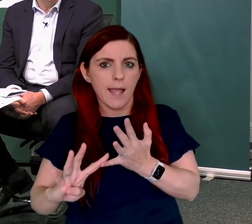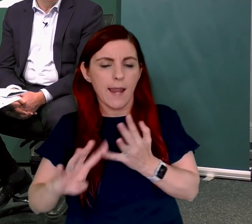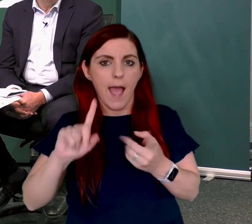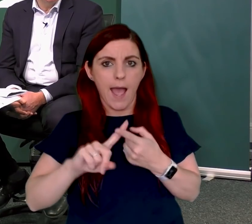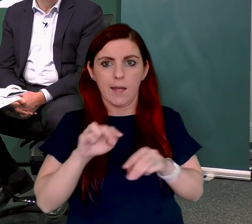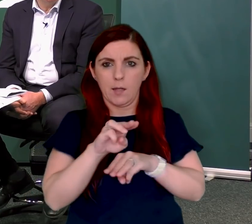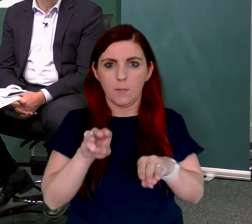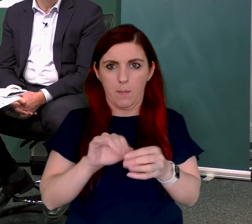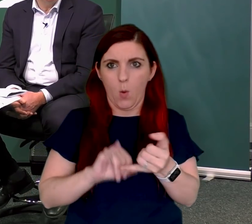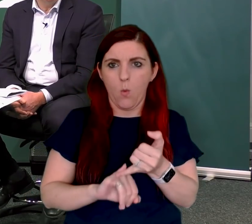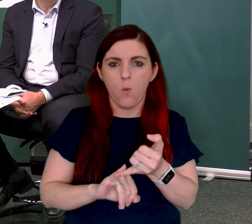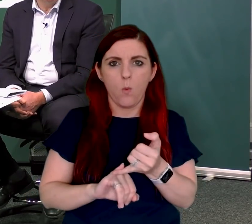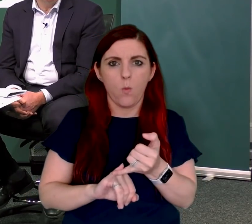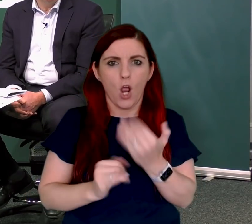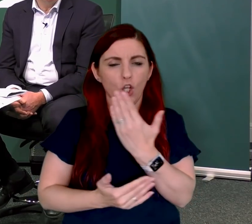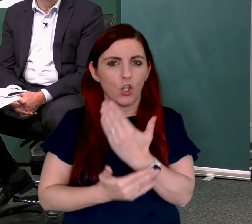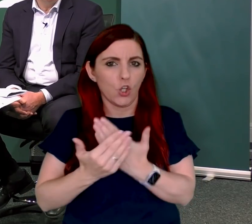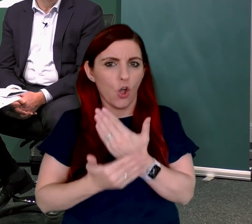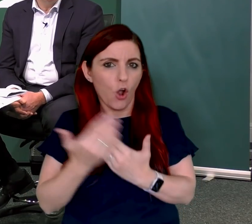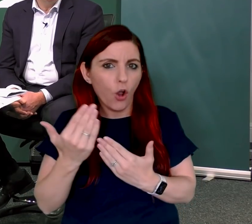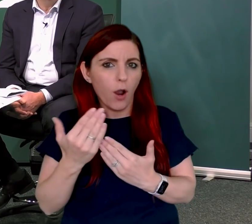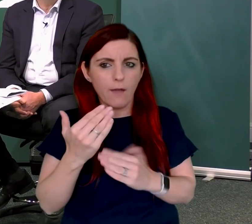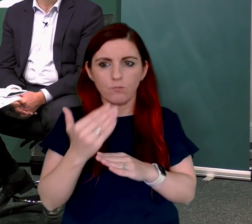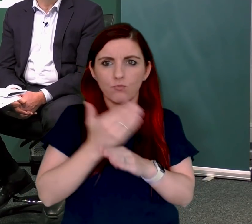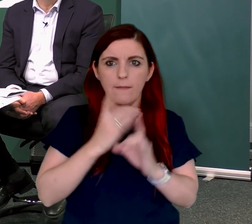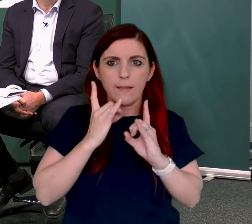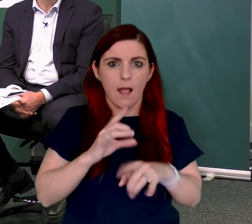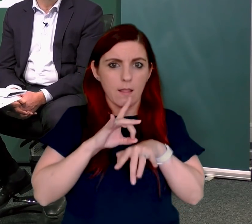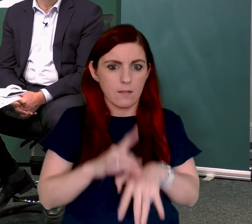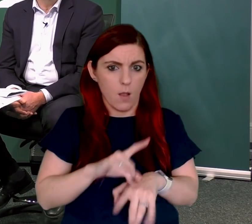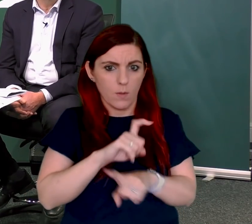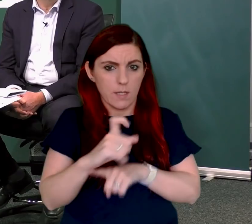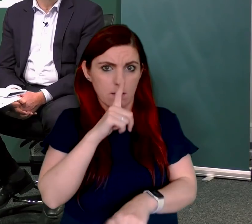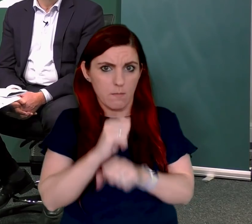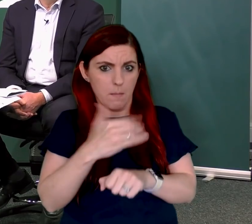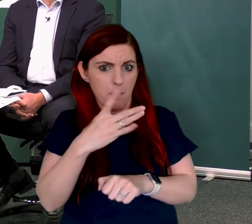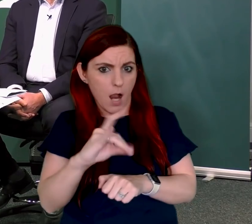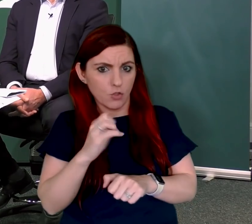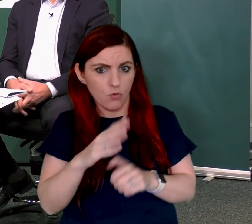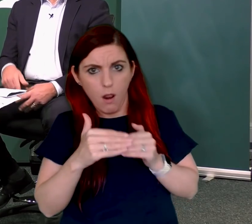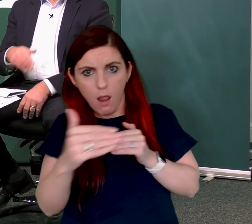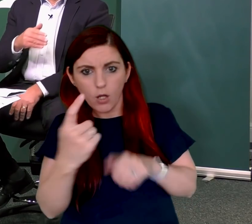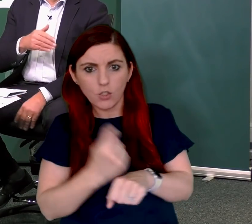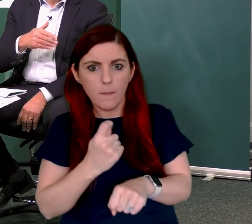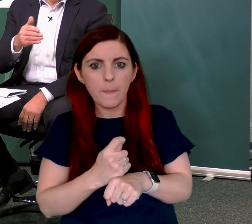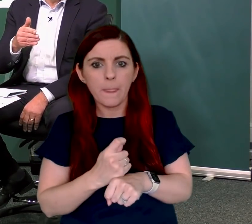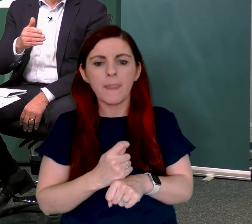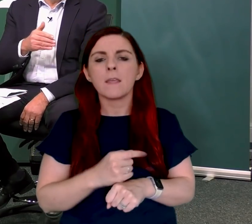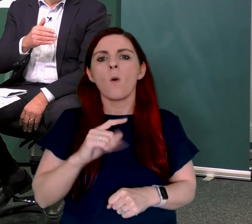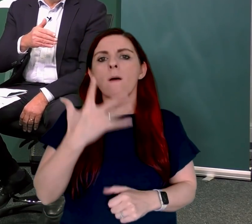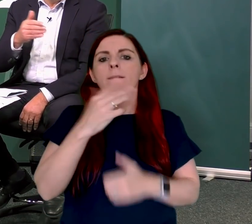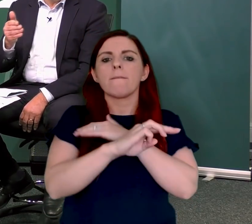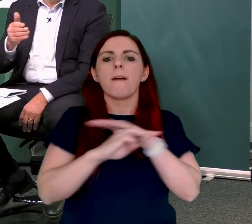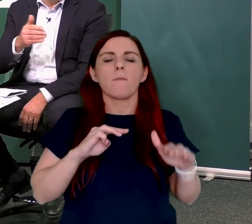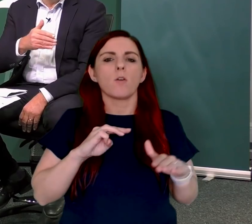people younger with underlying conditions? Are we still talking maybe March or even longer into next year? So I suppose the 5 months, Fergal,